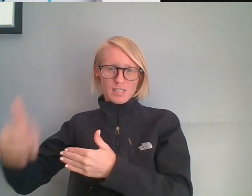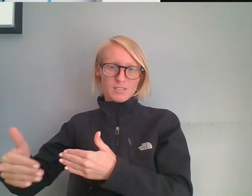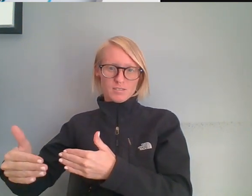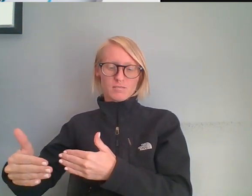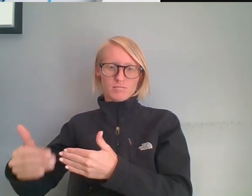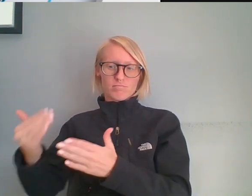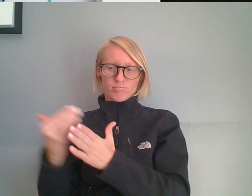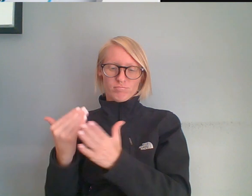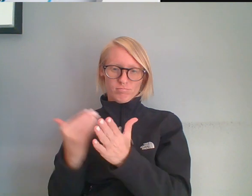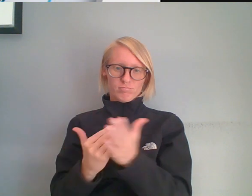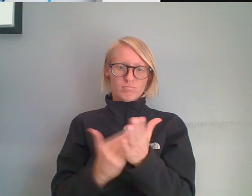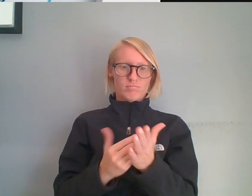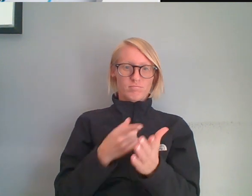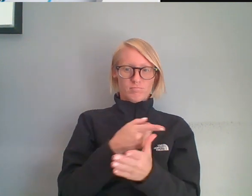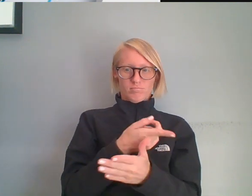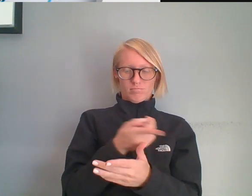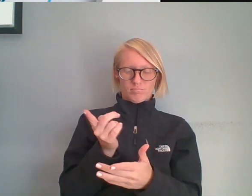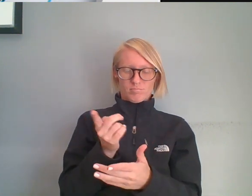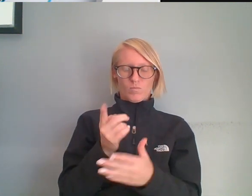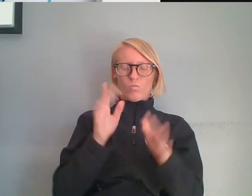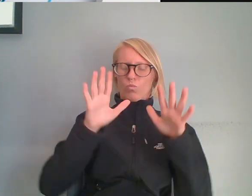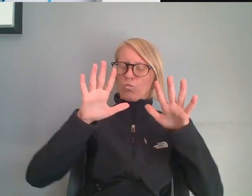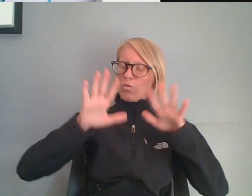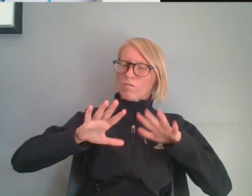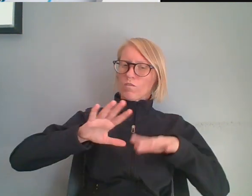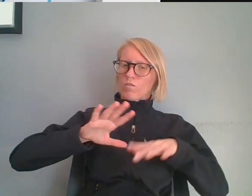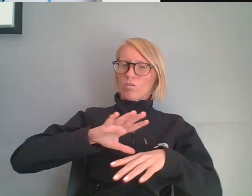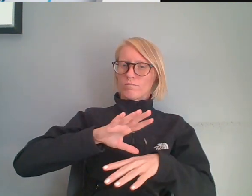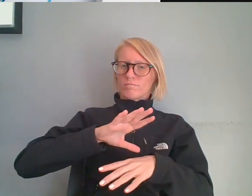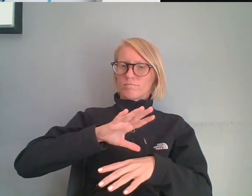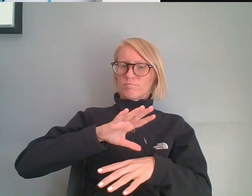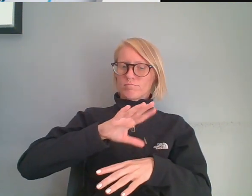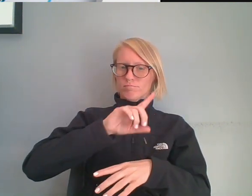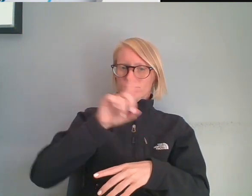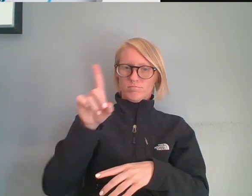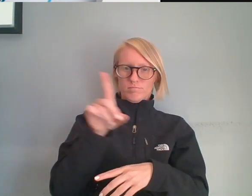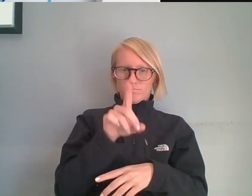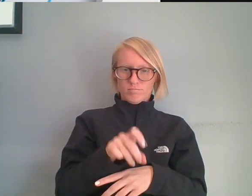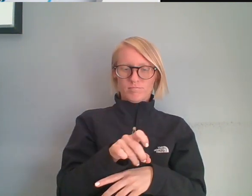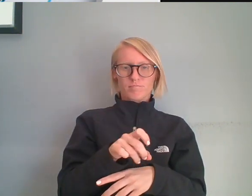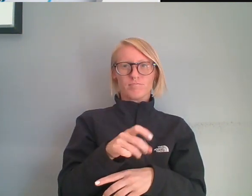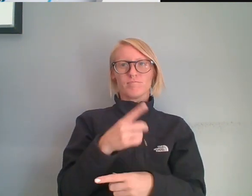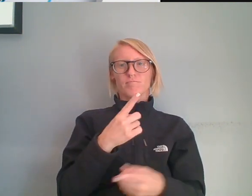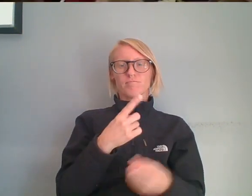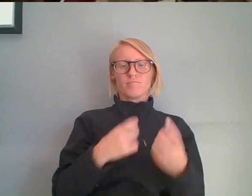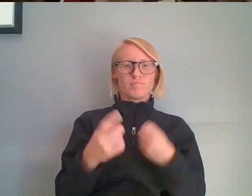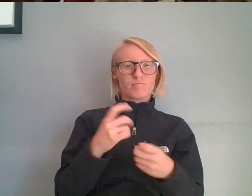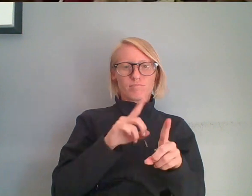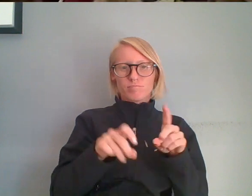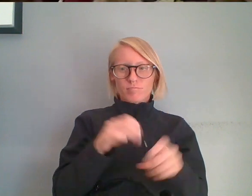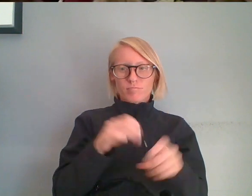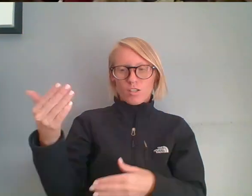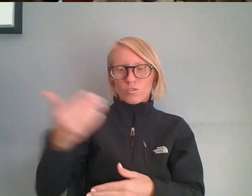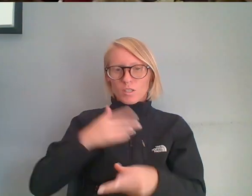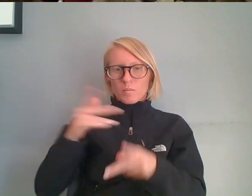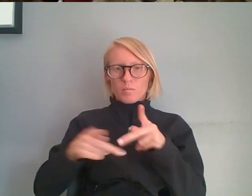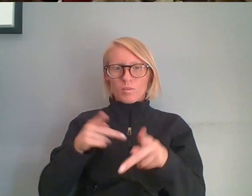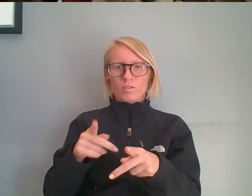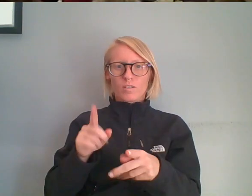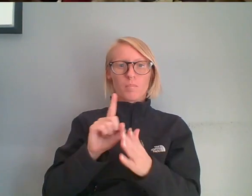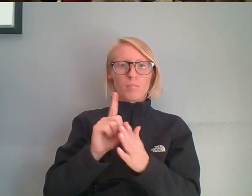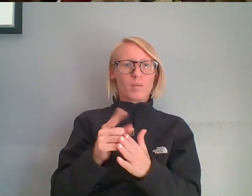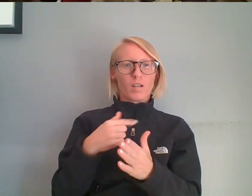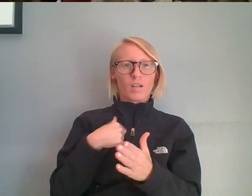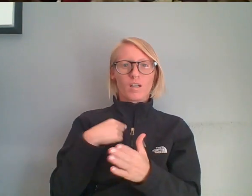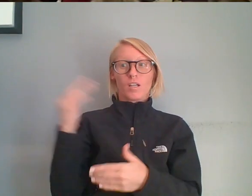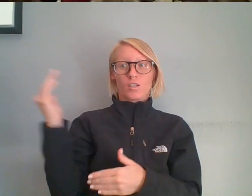This is a wonderful formula for answering questions, for introducing people. So if I'm in the moment somebody asks me to introduce